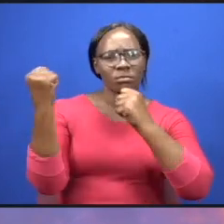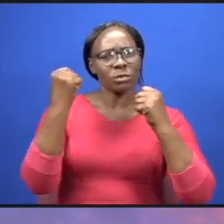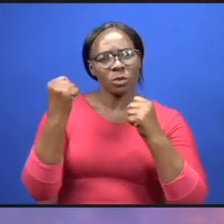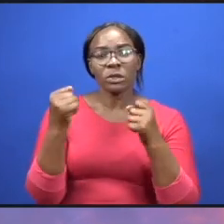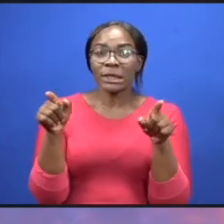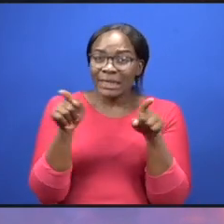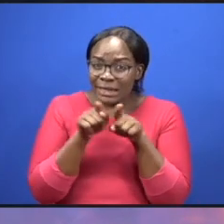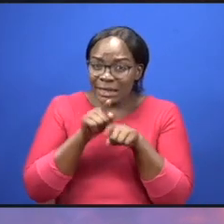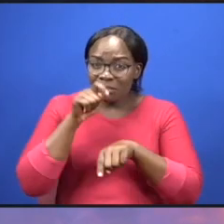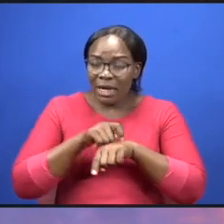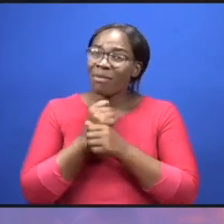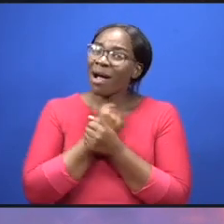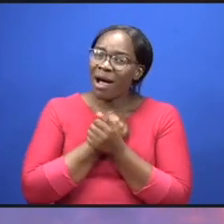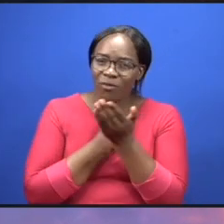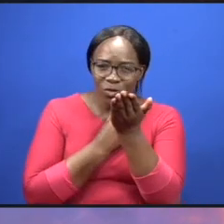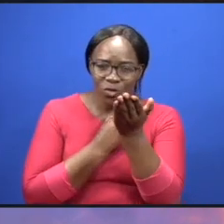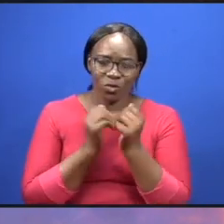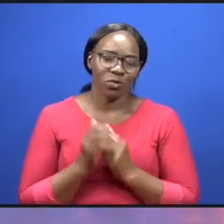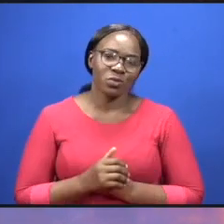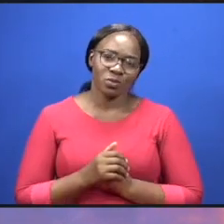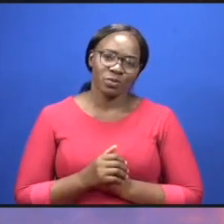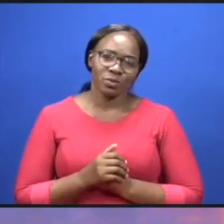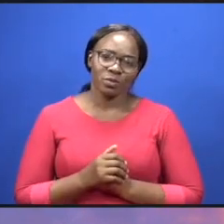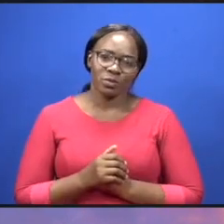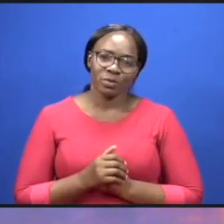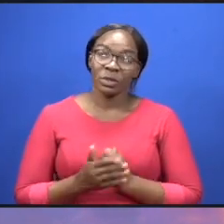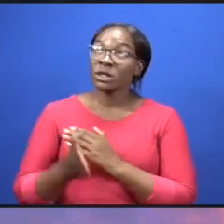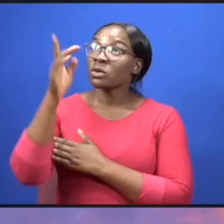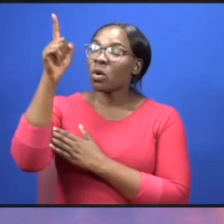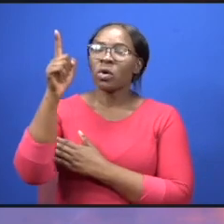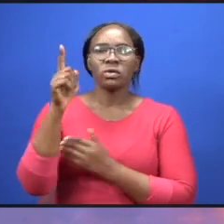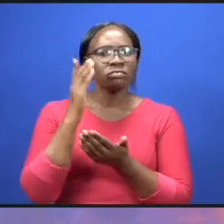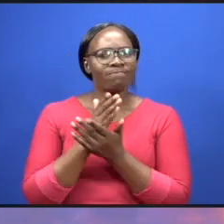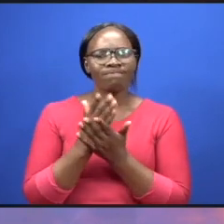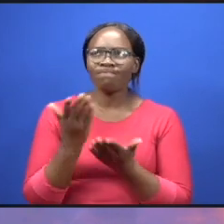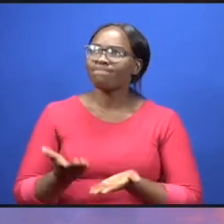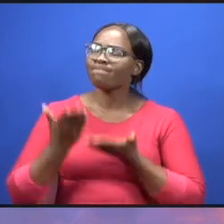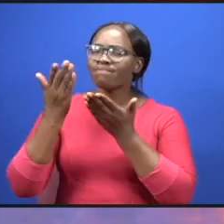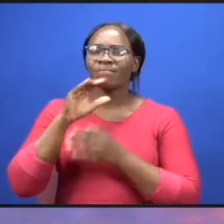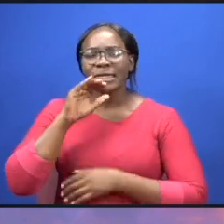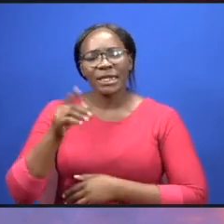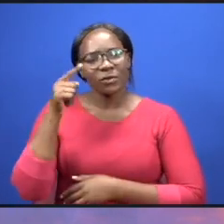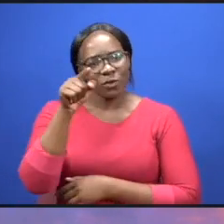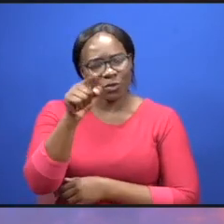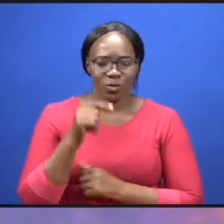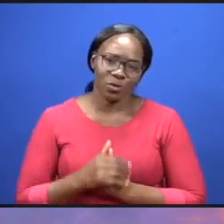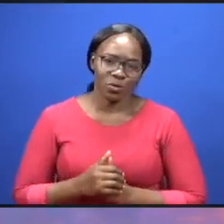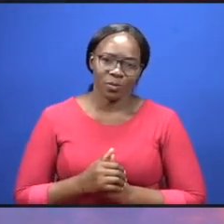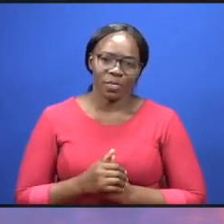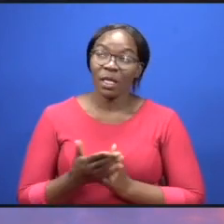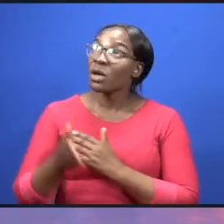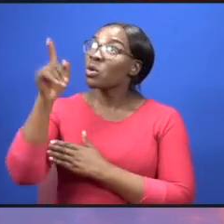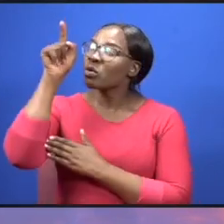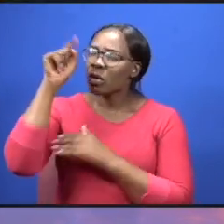sovereign, but a God who also loves you with all of his heart. A God who sacrificed his Son for you. A God who